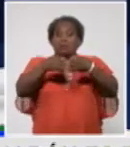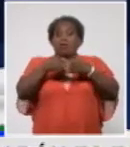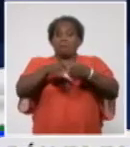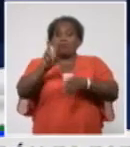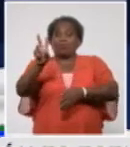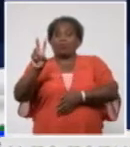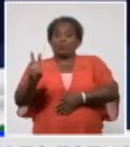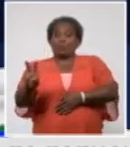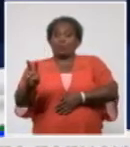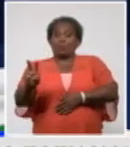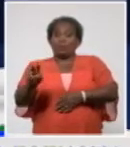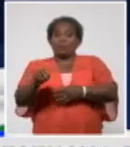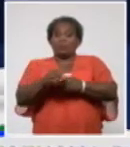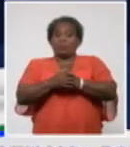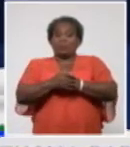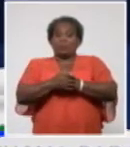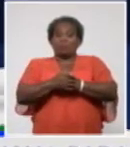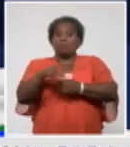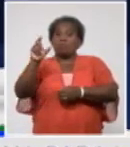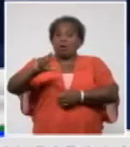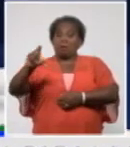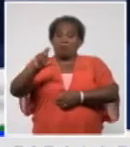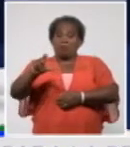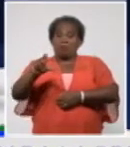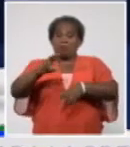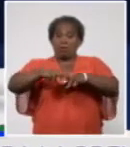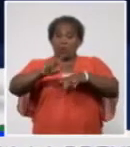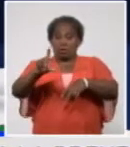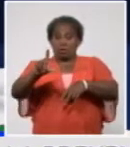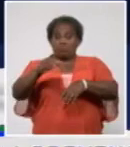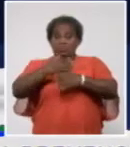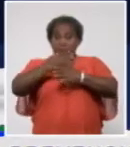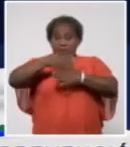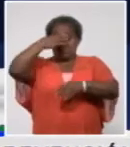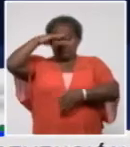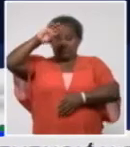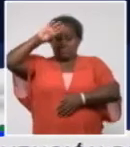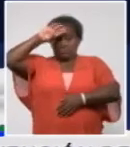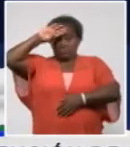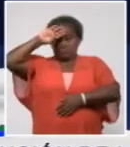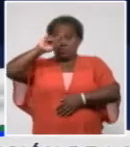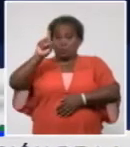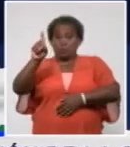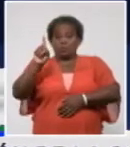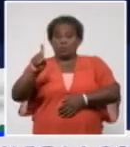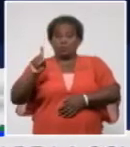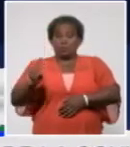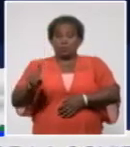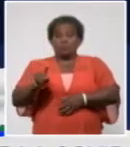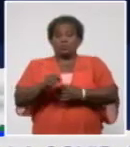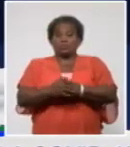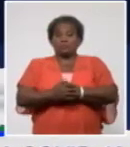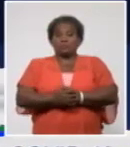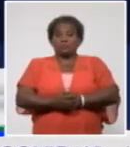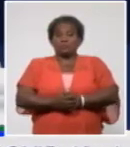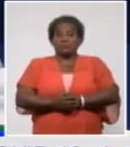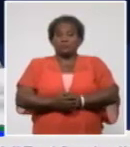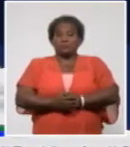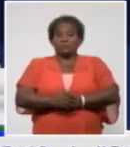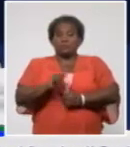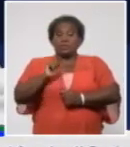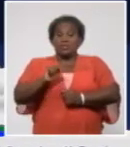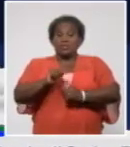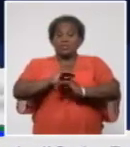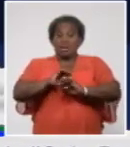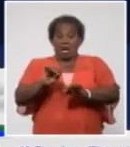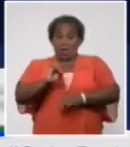closely monitored, passed to be in serious conditions. 1 patient from Havana, reported as serious,